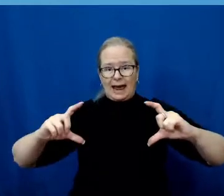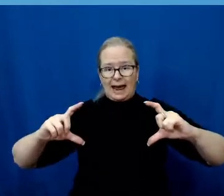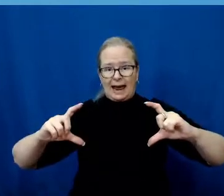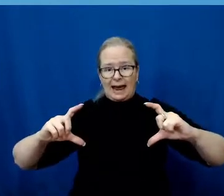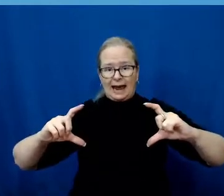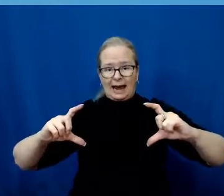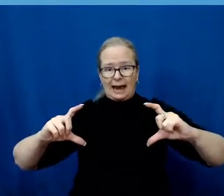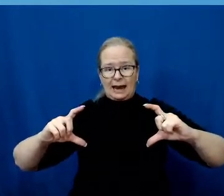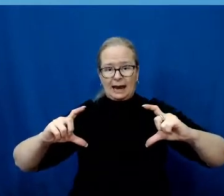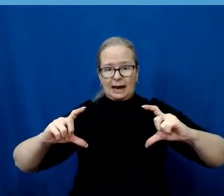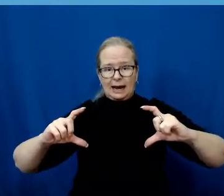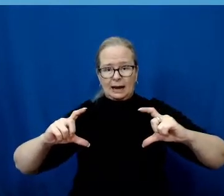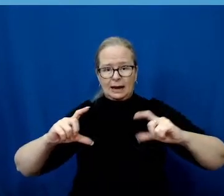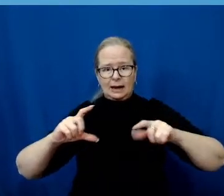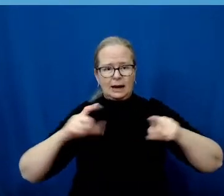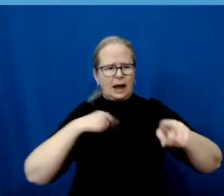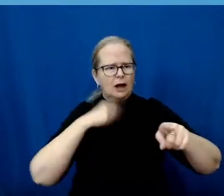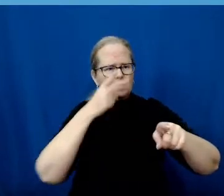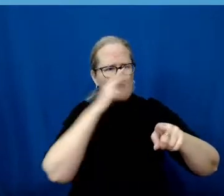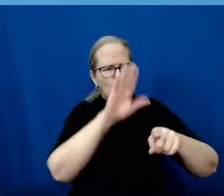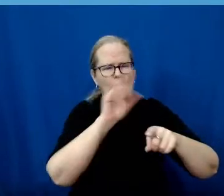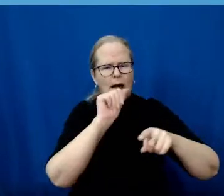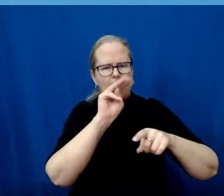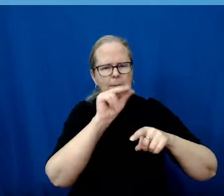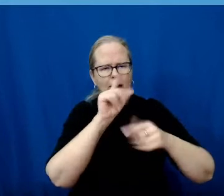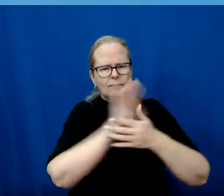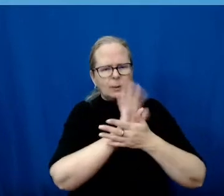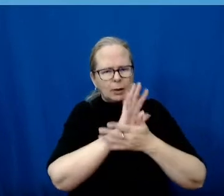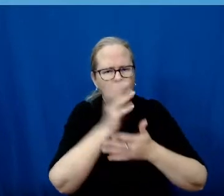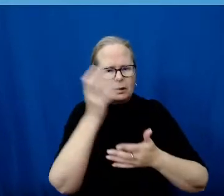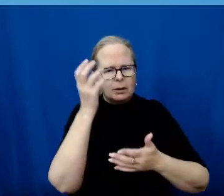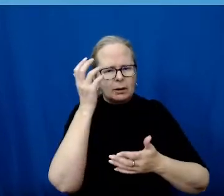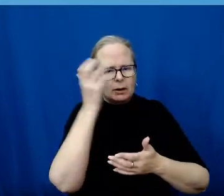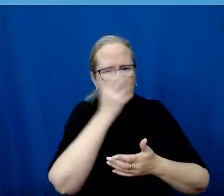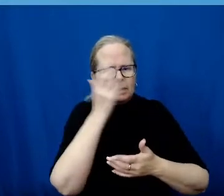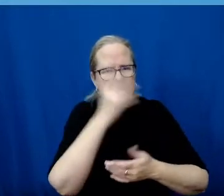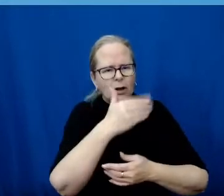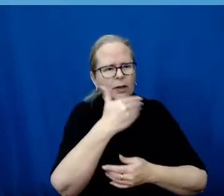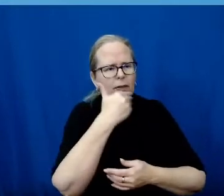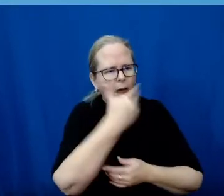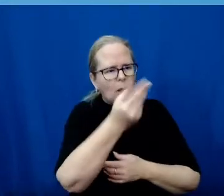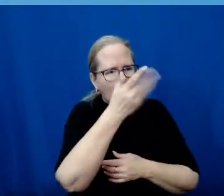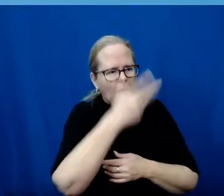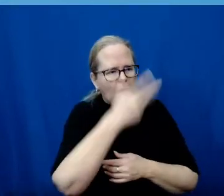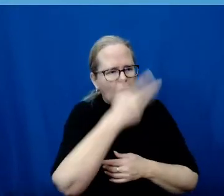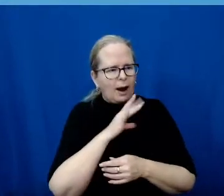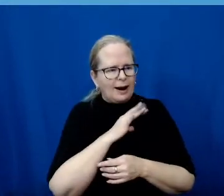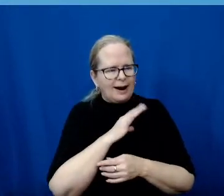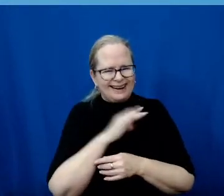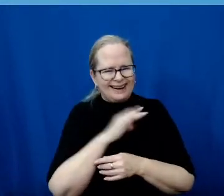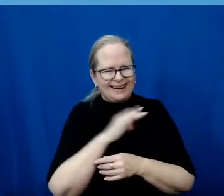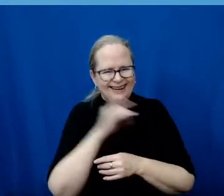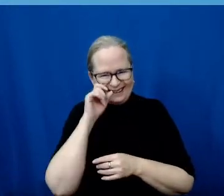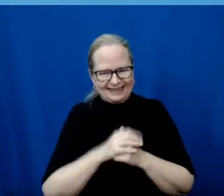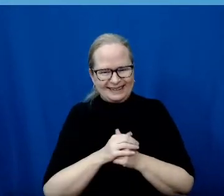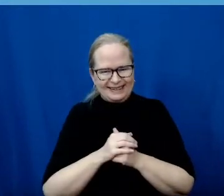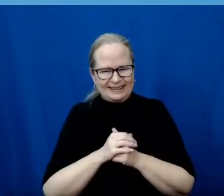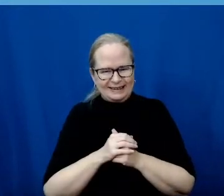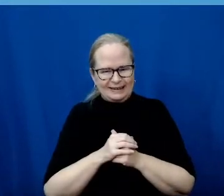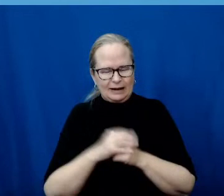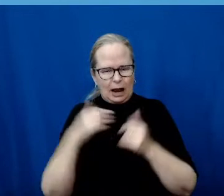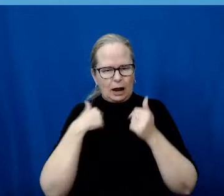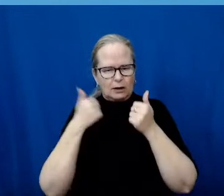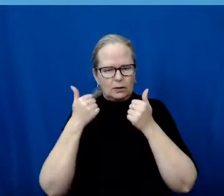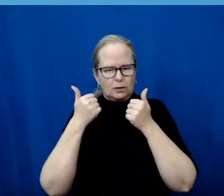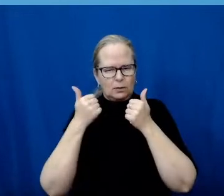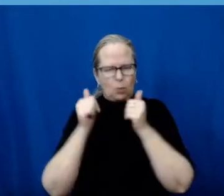thanks for that. This one I tried to do without the box on it, and I think it has a bit more airflow and a little quieter. So there are